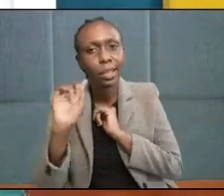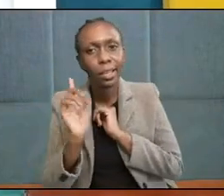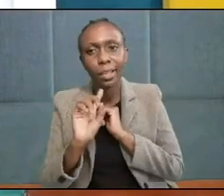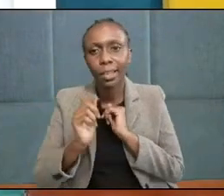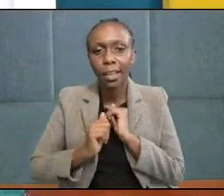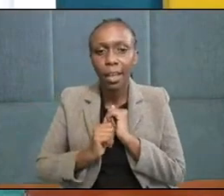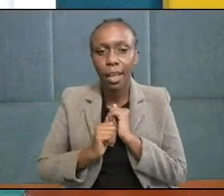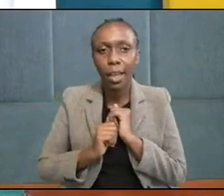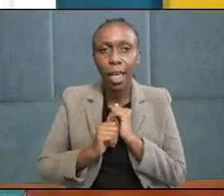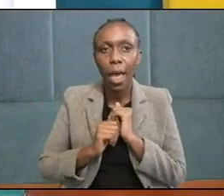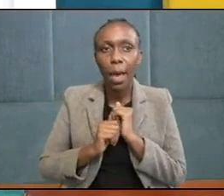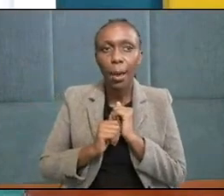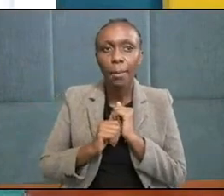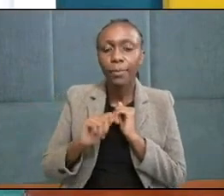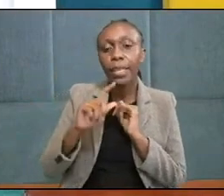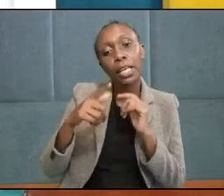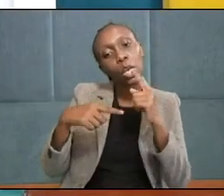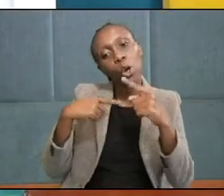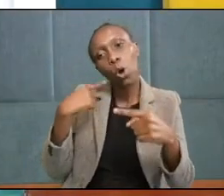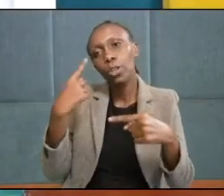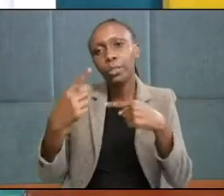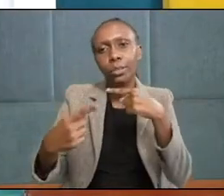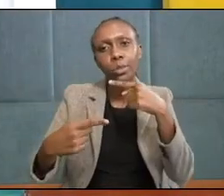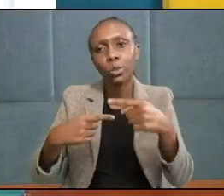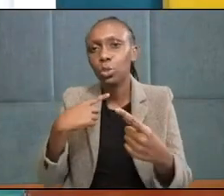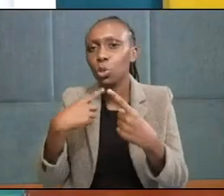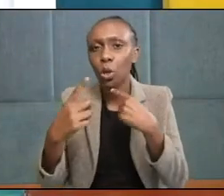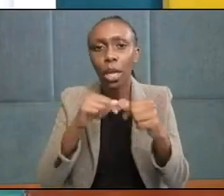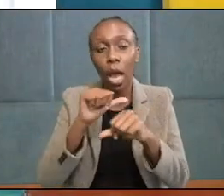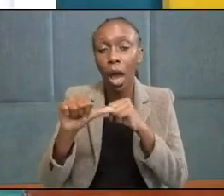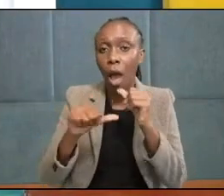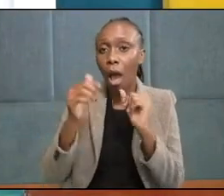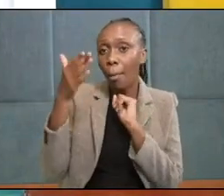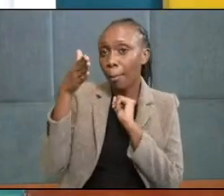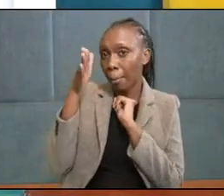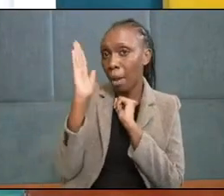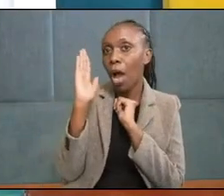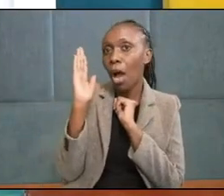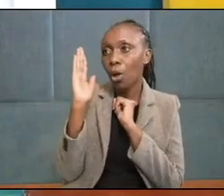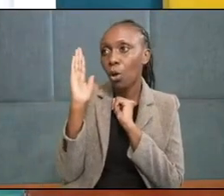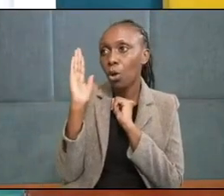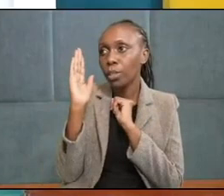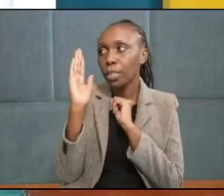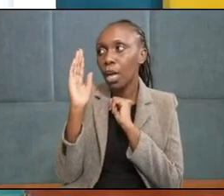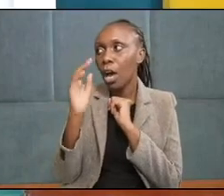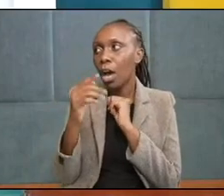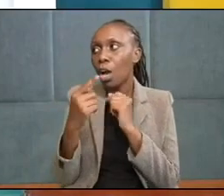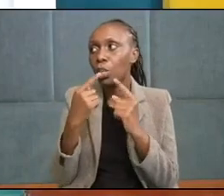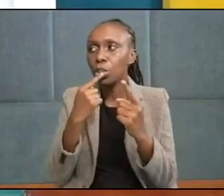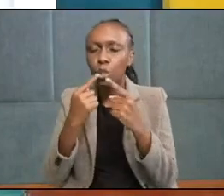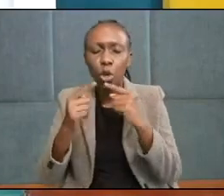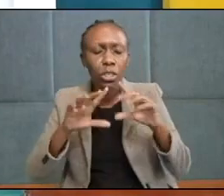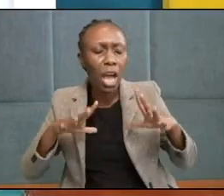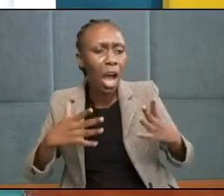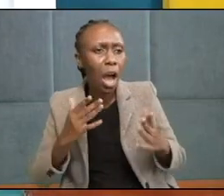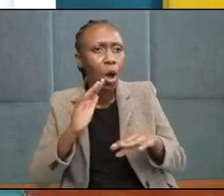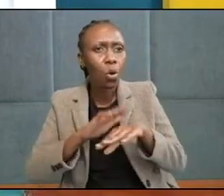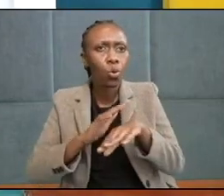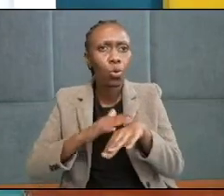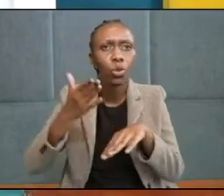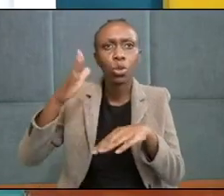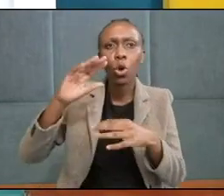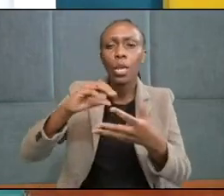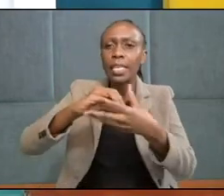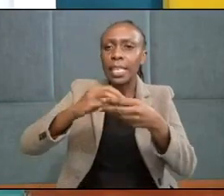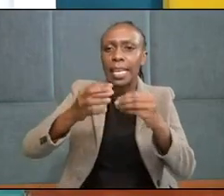Paul was not discouraged. He continued talking about God in the Areopagus, and he mentioned how God is the creator